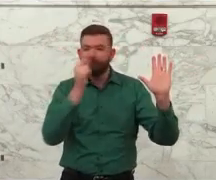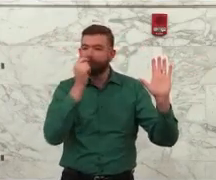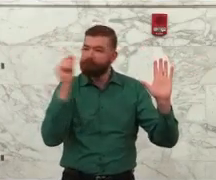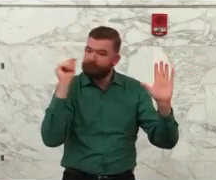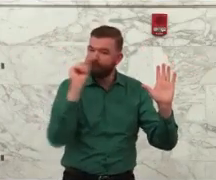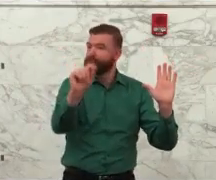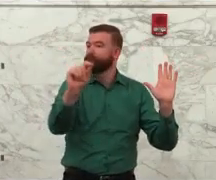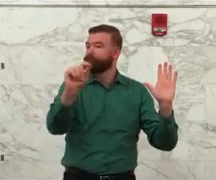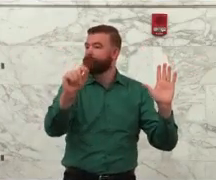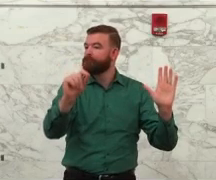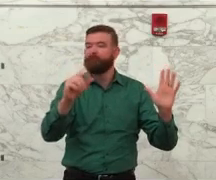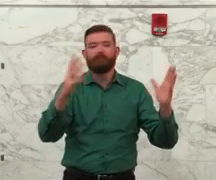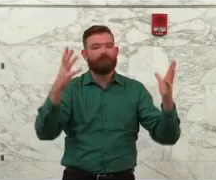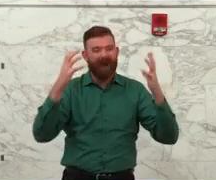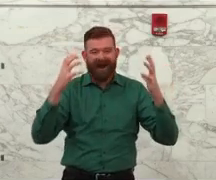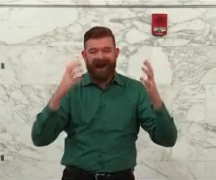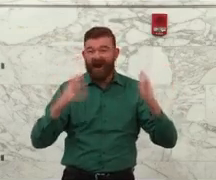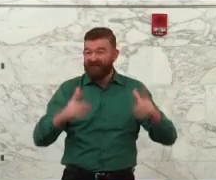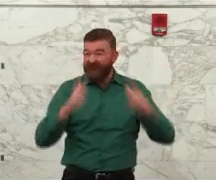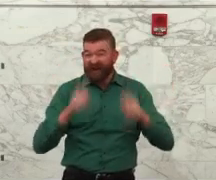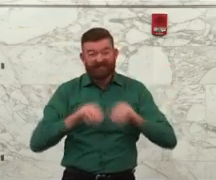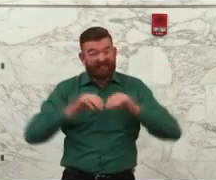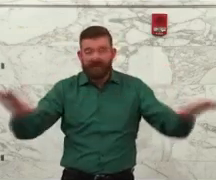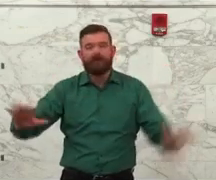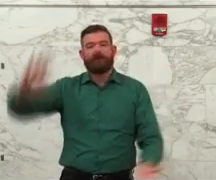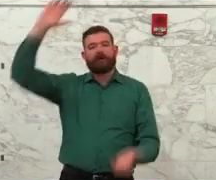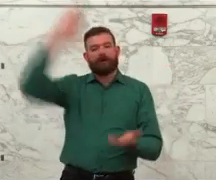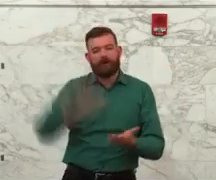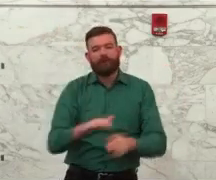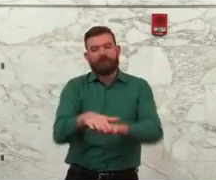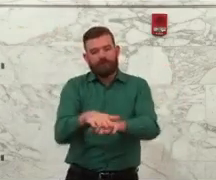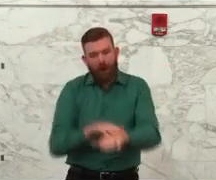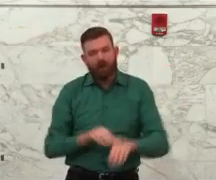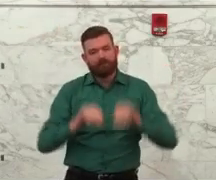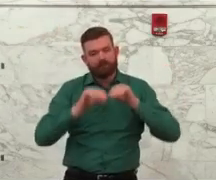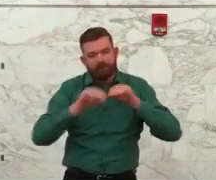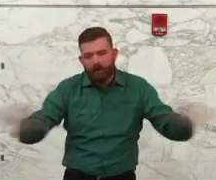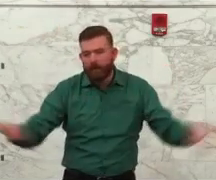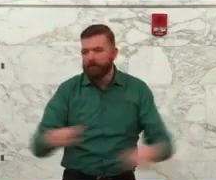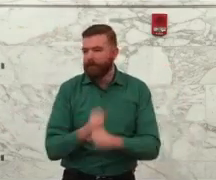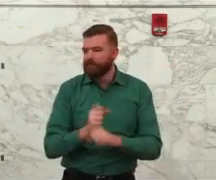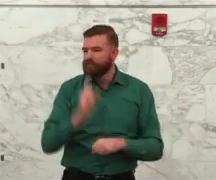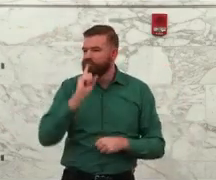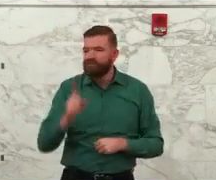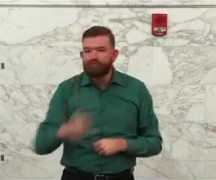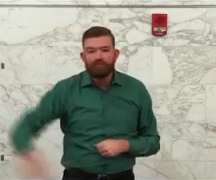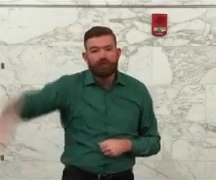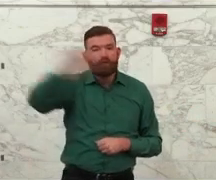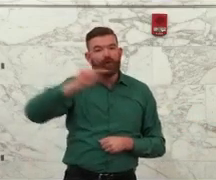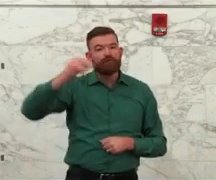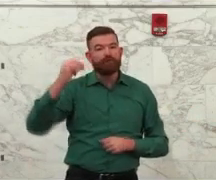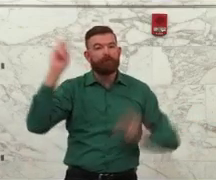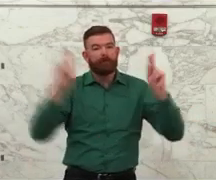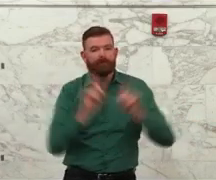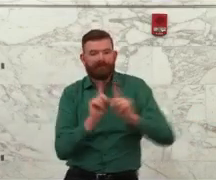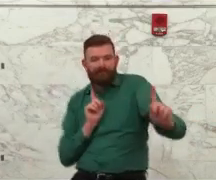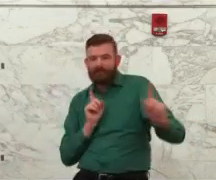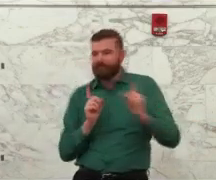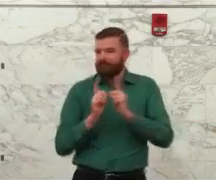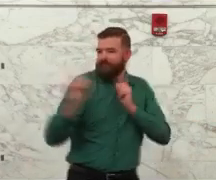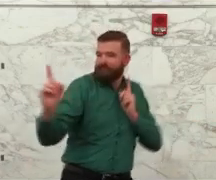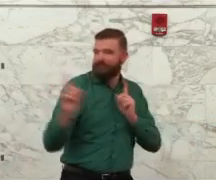and ensure residents are practicing social distancing. As I have said before, we can no longer maintain